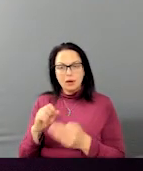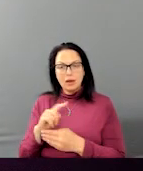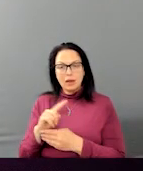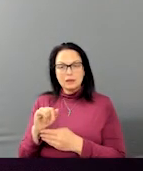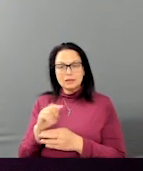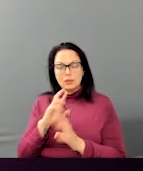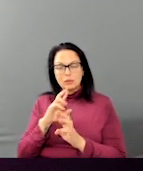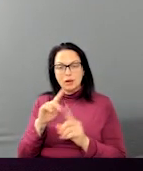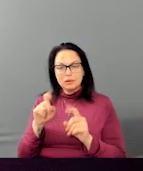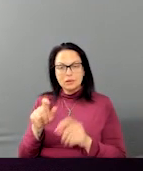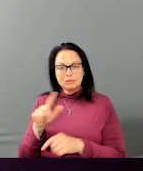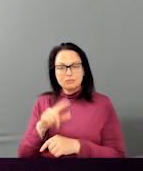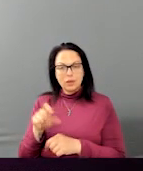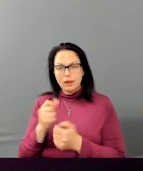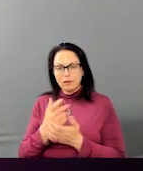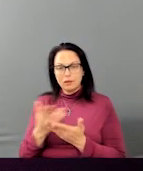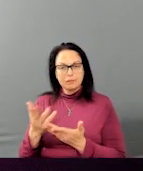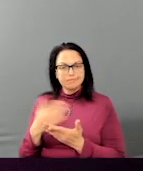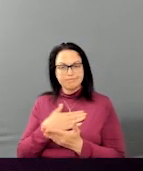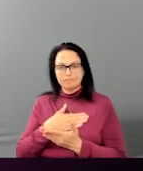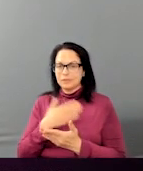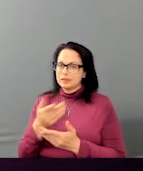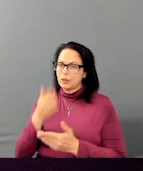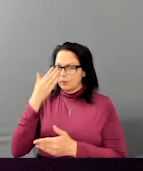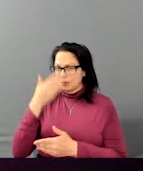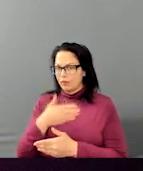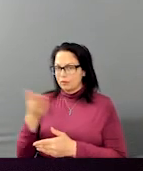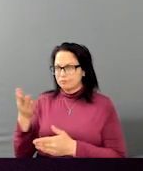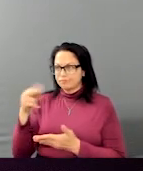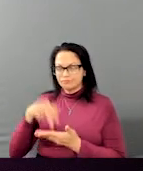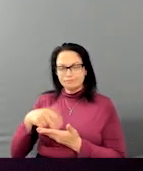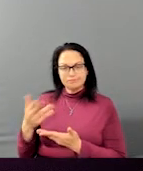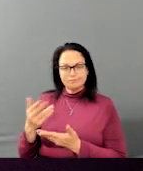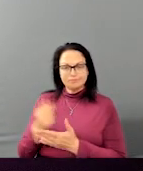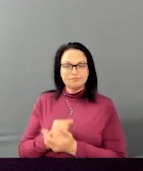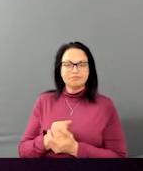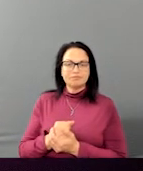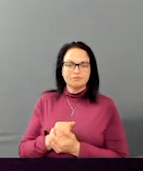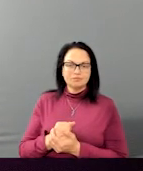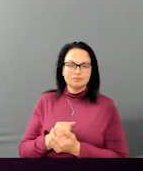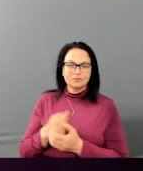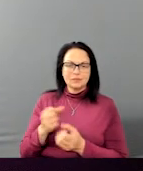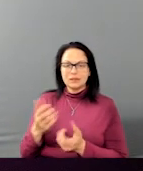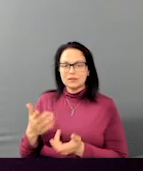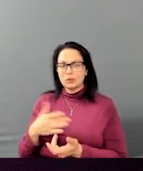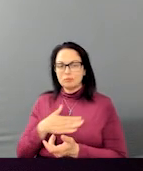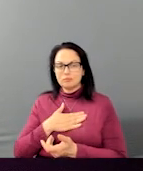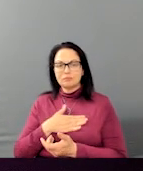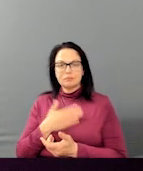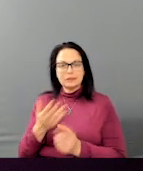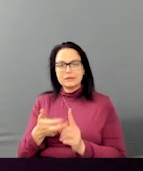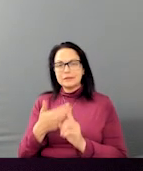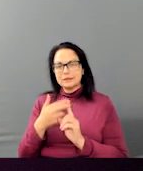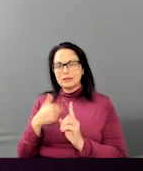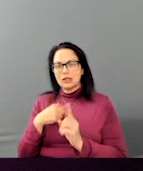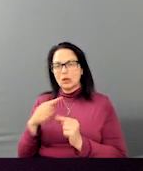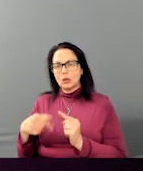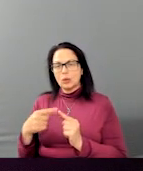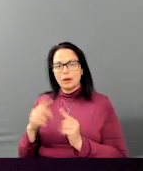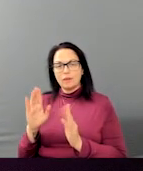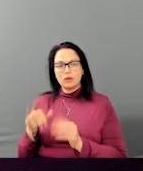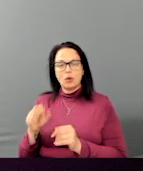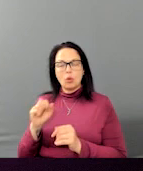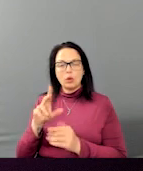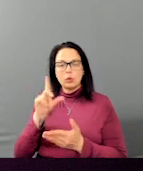library, React, or anything, I'll be out front after all of this. So feel free to grab me whenever, or you can tweet at